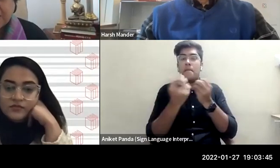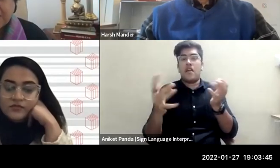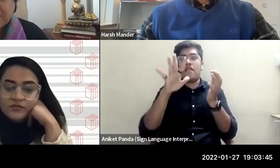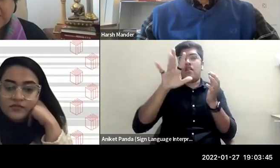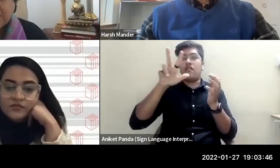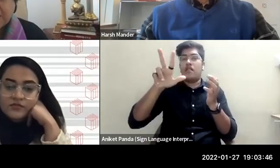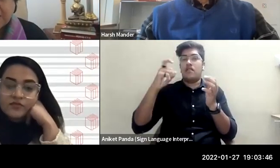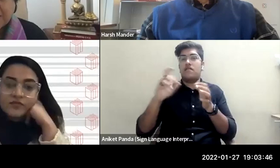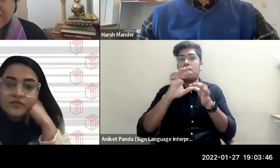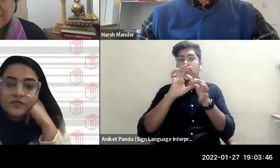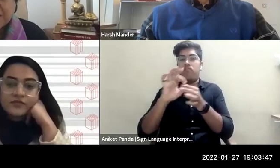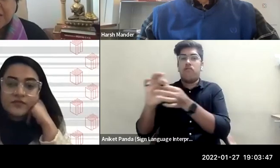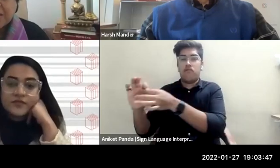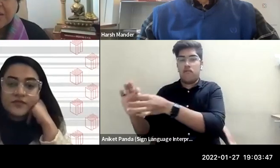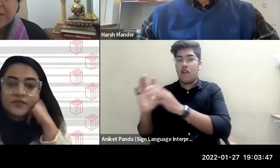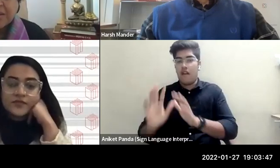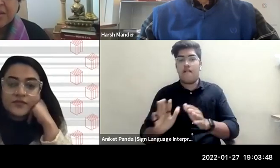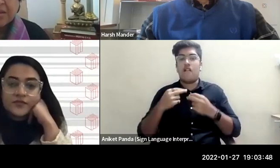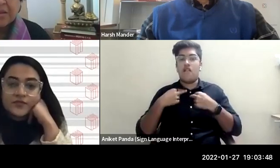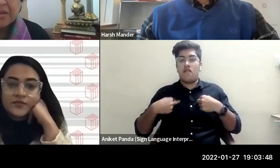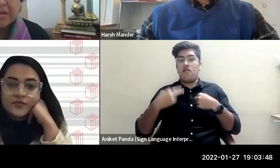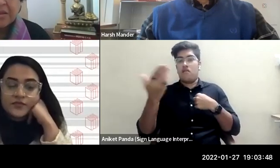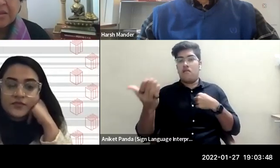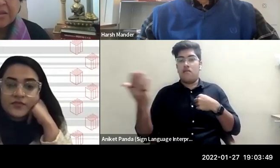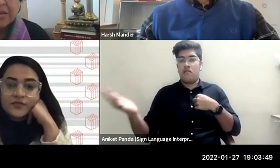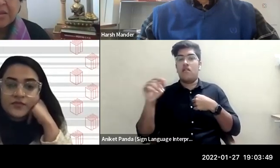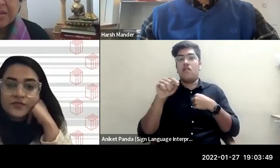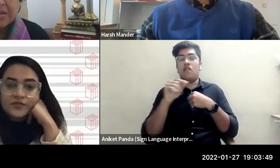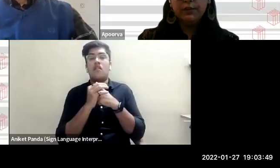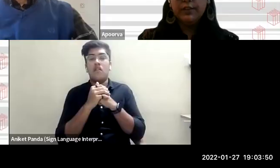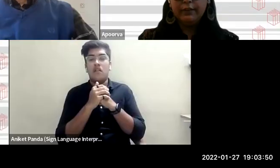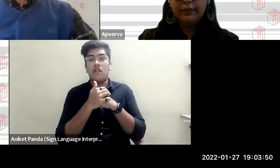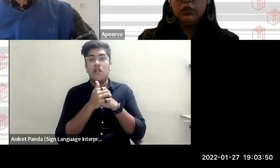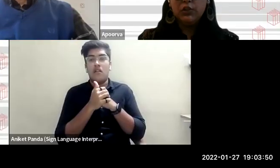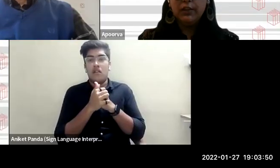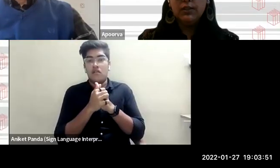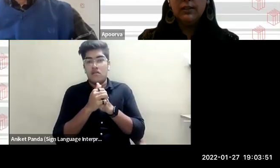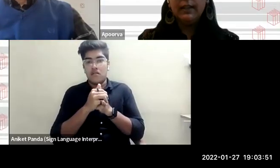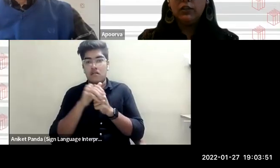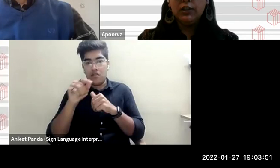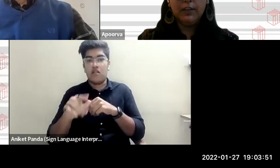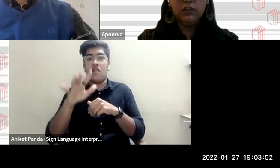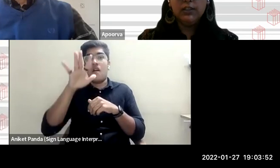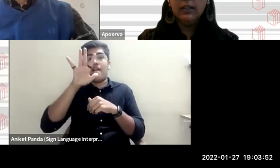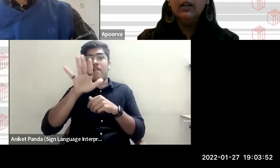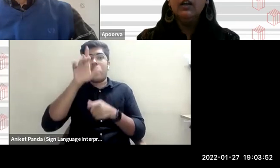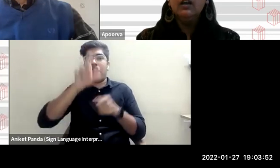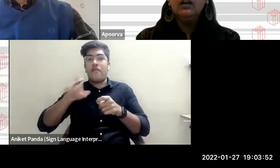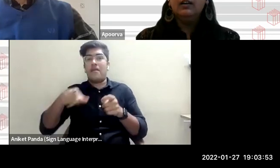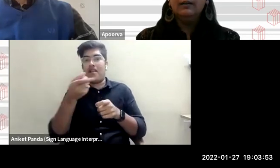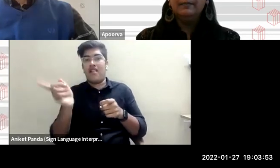Now, majority of these cases are before 5-judge bench cases, with only 5 cases before 7-judge benches and 9-judge